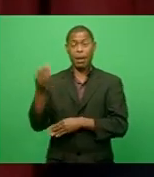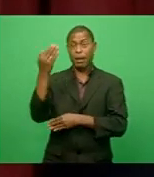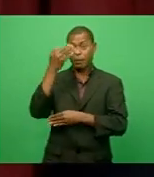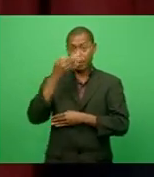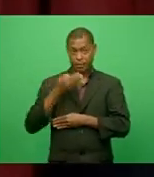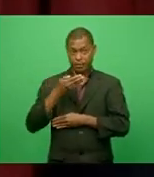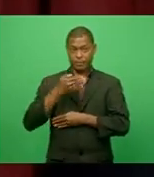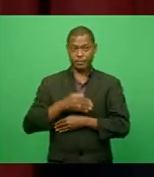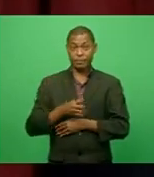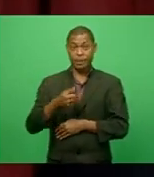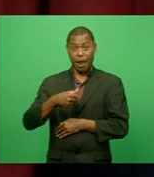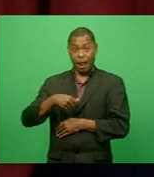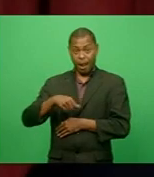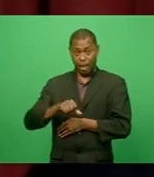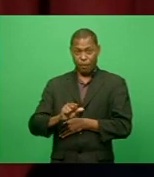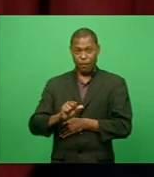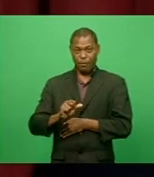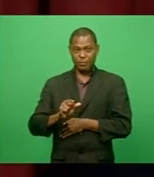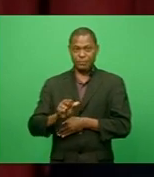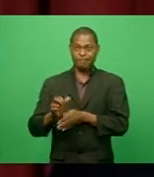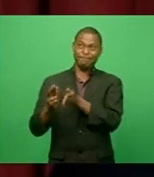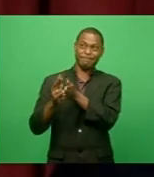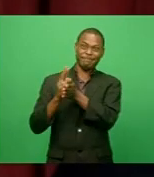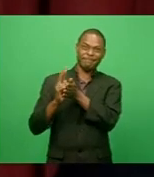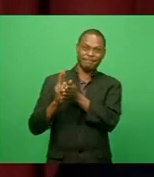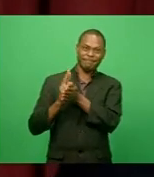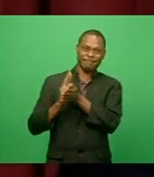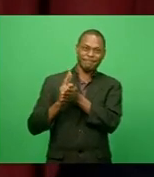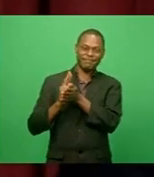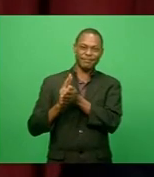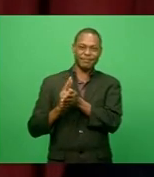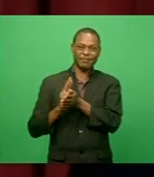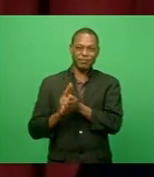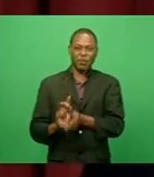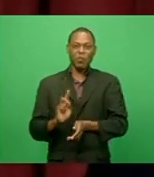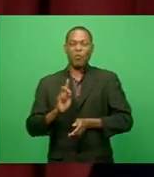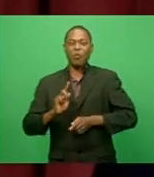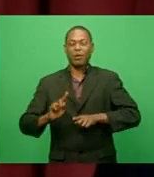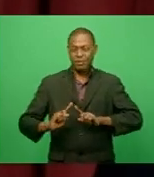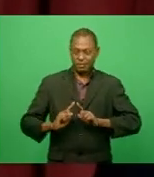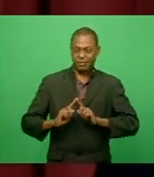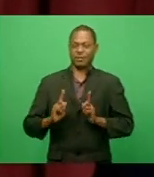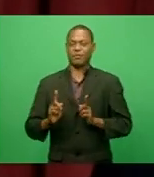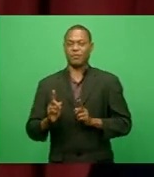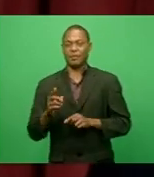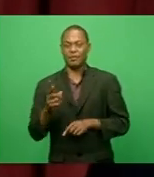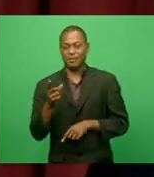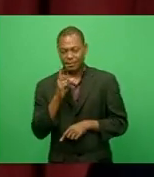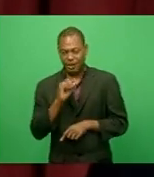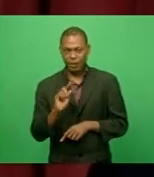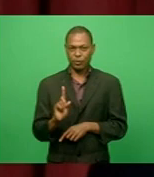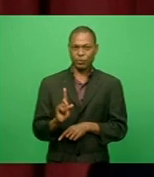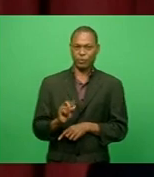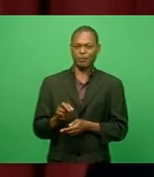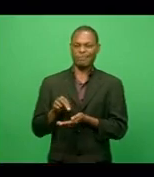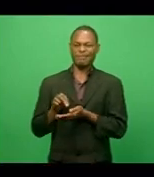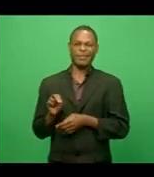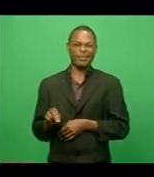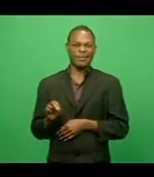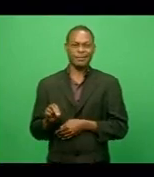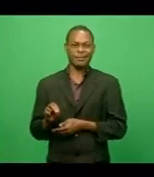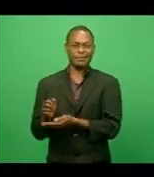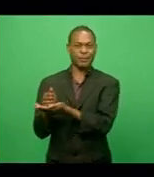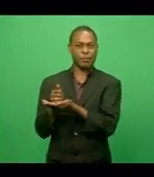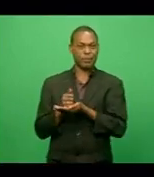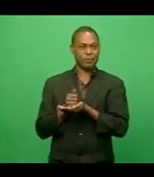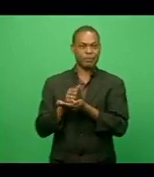the opportunity to truly reflect on our capacity to make a difference in the lives of those who need our support. The